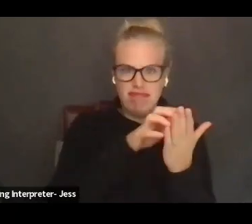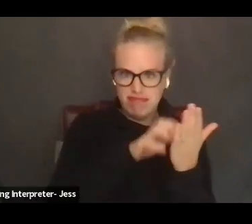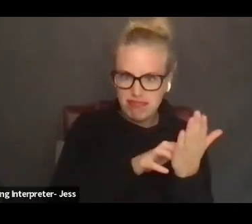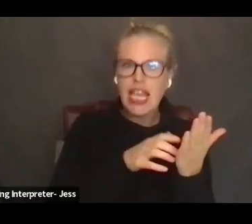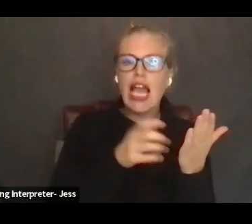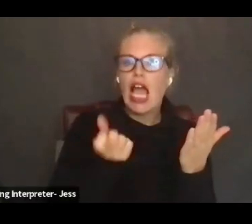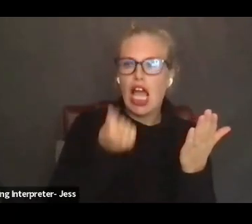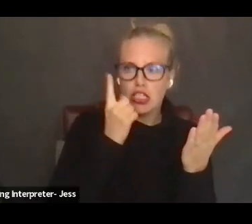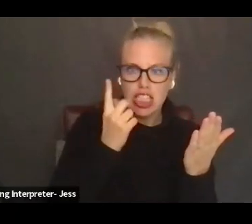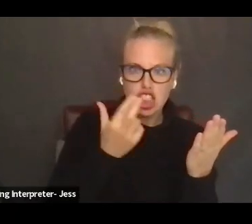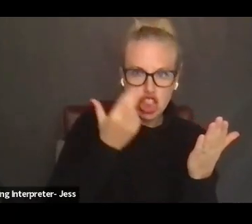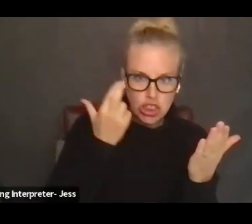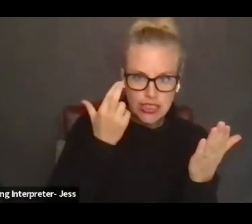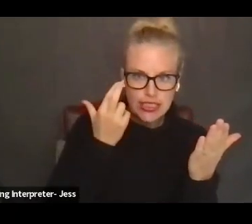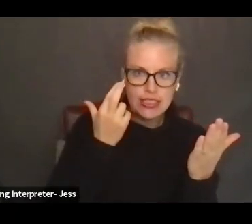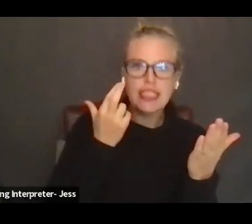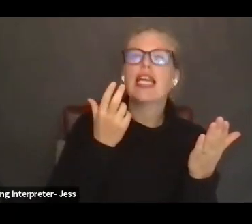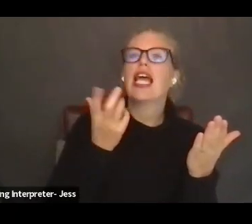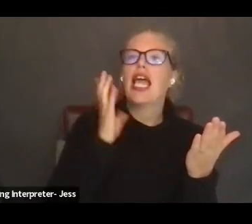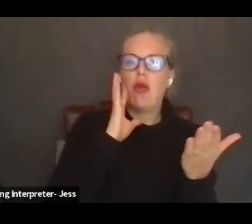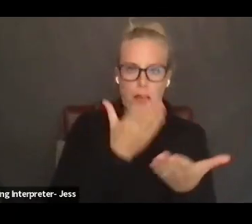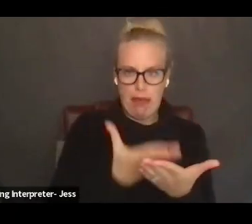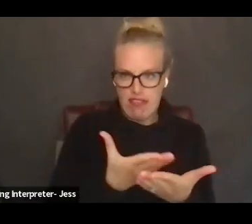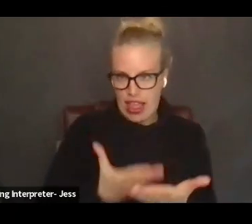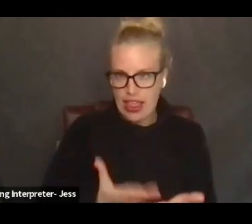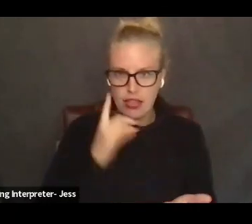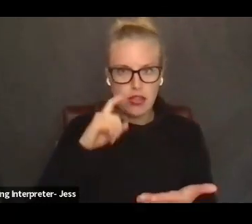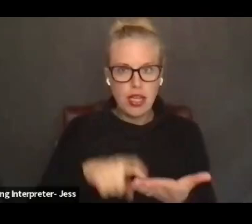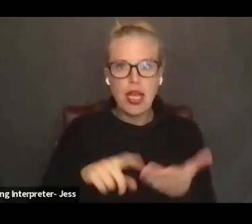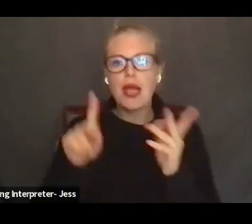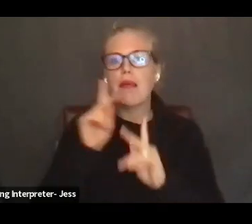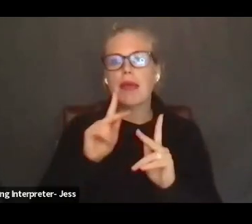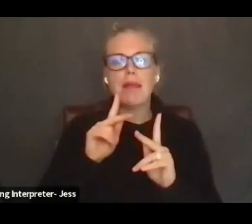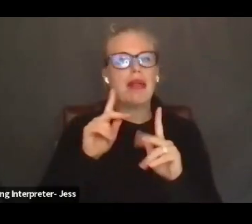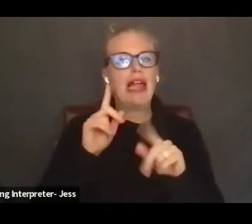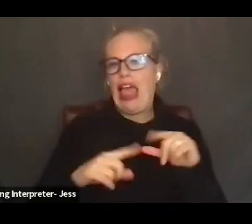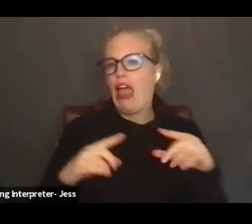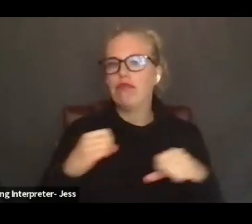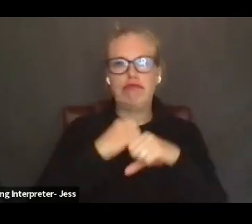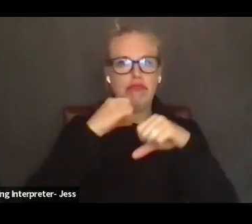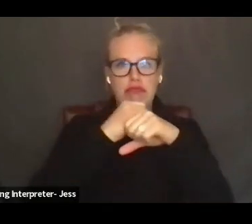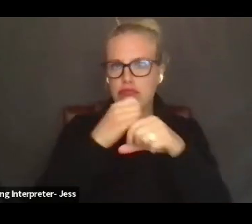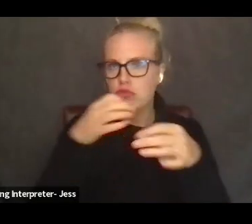for you, it's going to be valid. People are going to have a hard time fighting it.